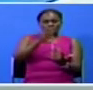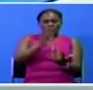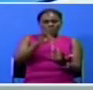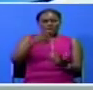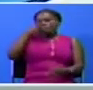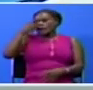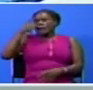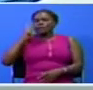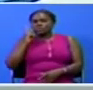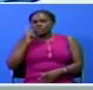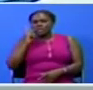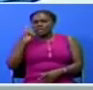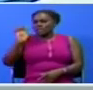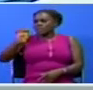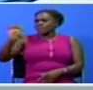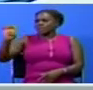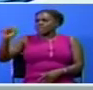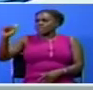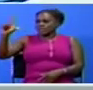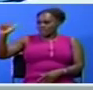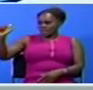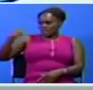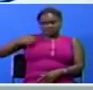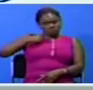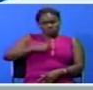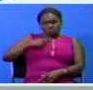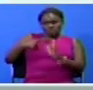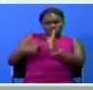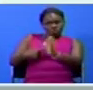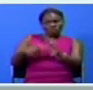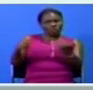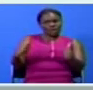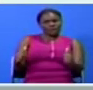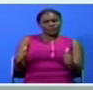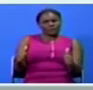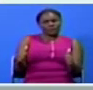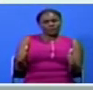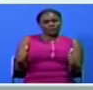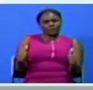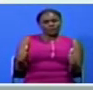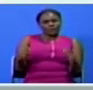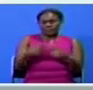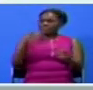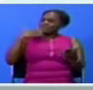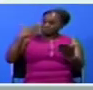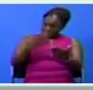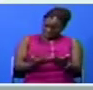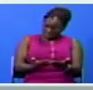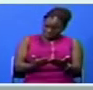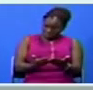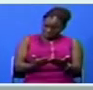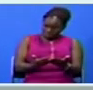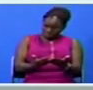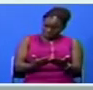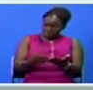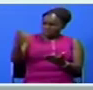Kalonzo Musyoka's son to the East African Legislative Assembly due to unavoidable circumstances. But we thank you all the same for writing in and